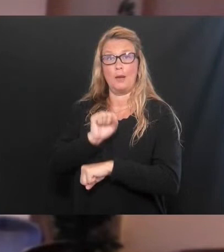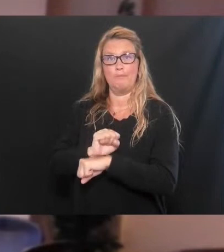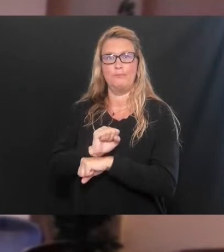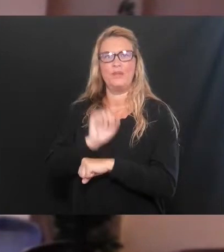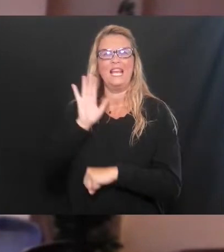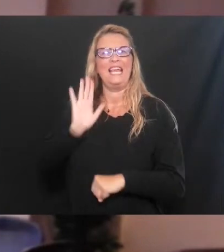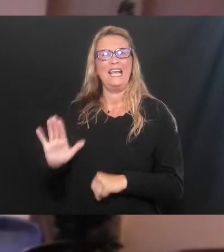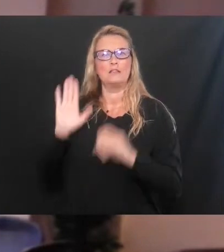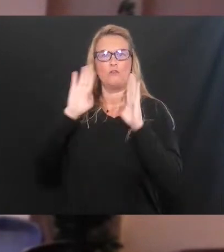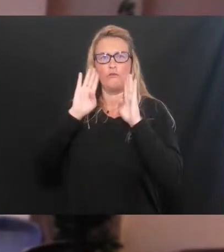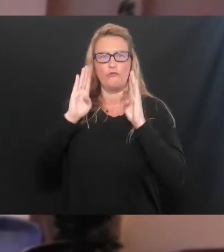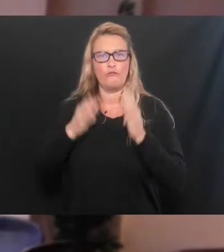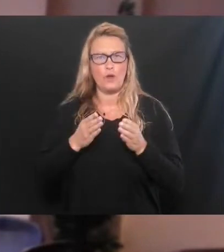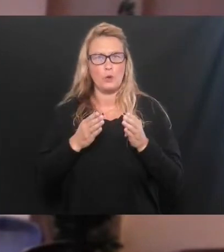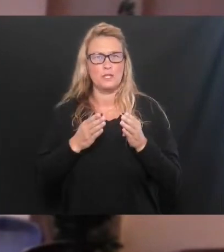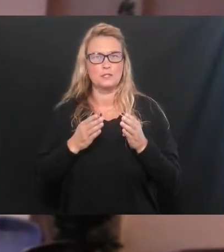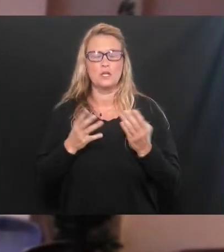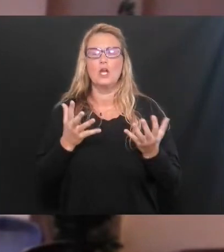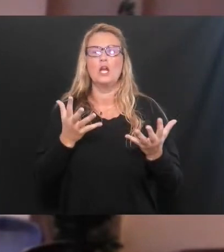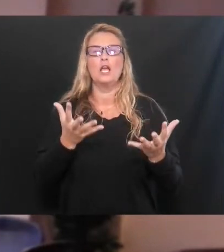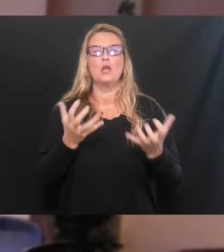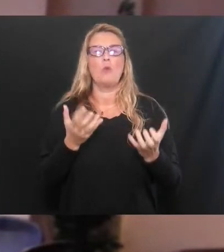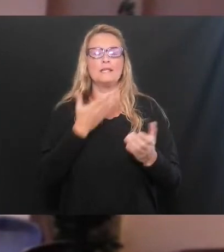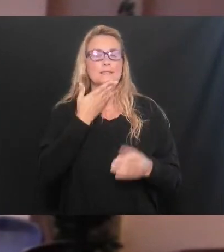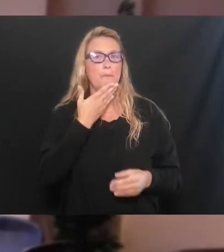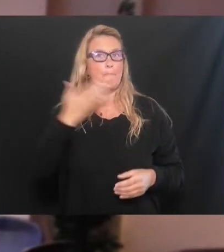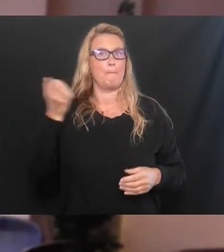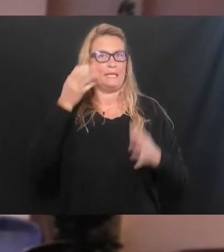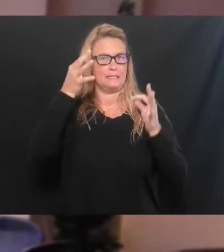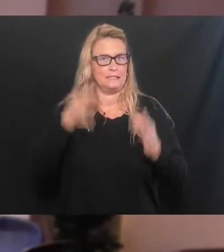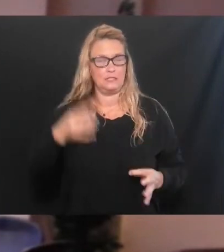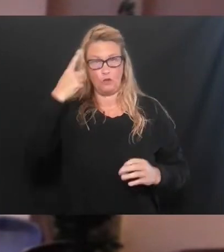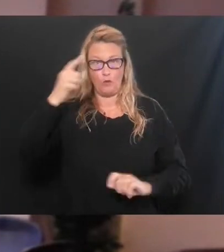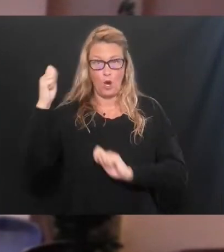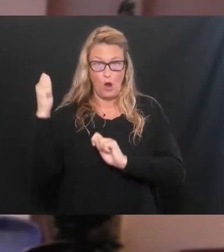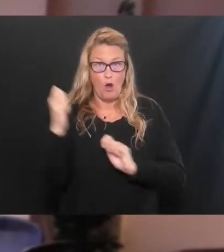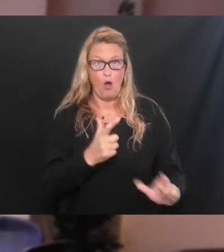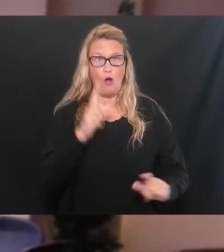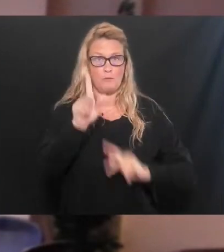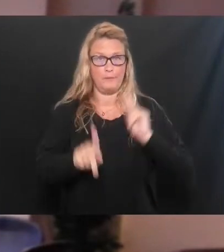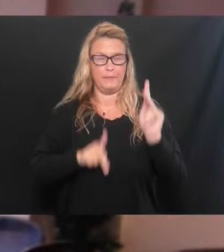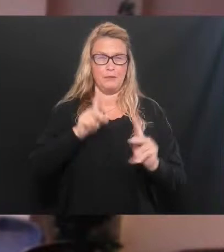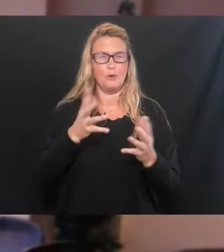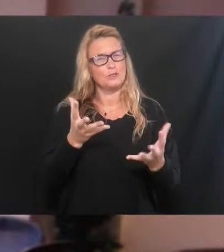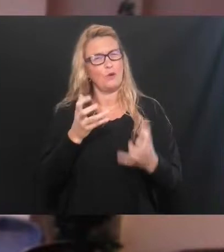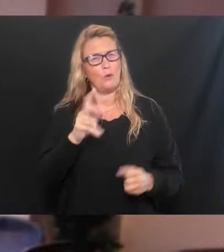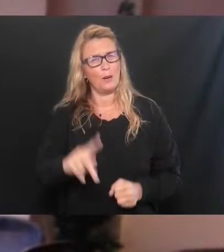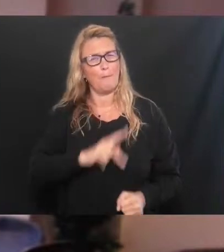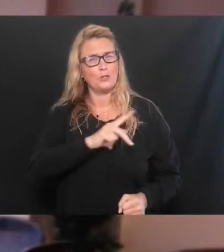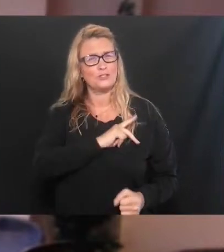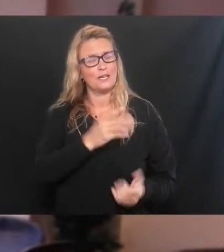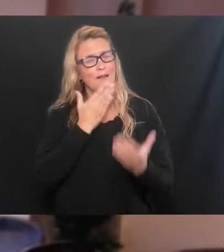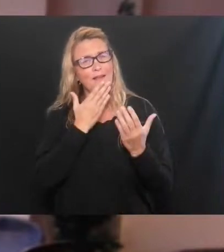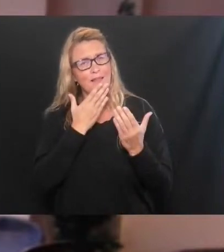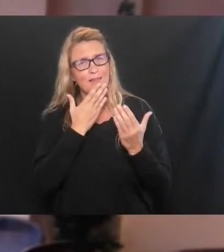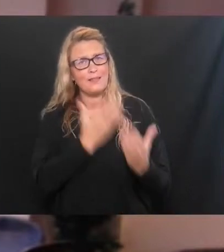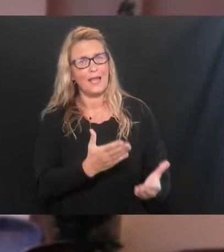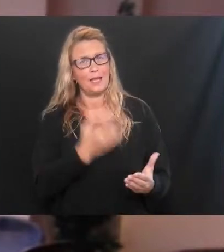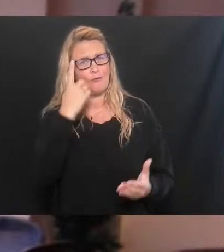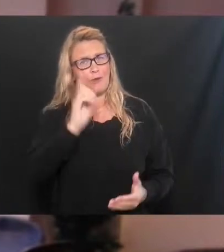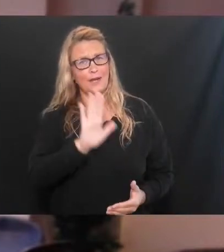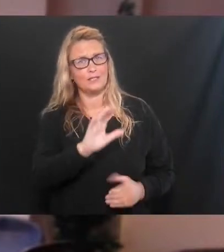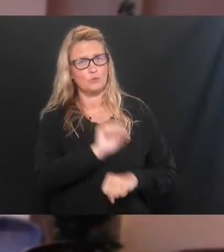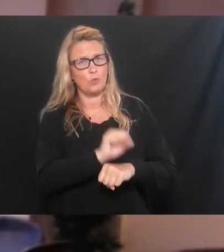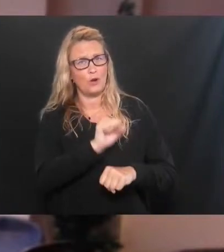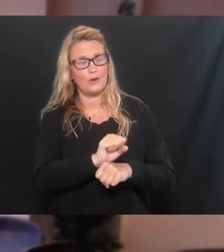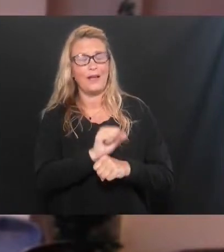is on the best things for all people in the state. So I just want to personally thank him for his work. I know